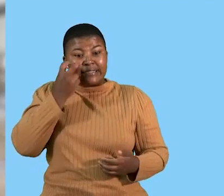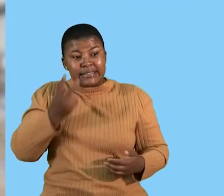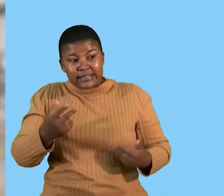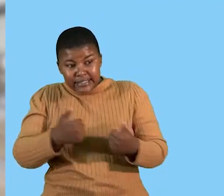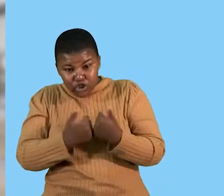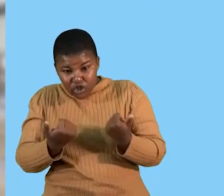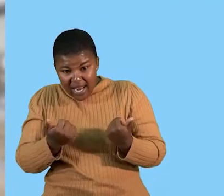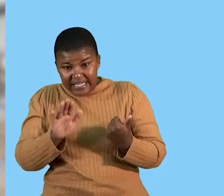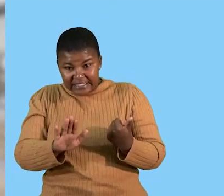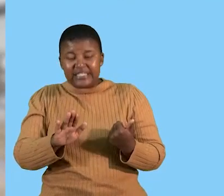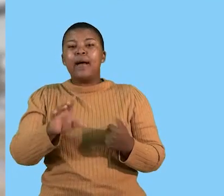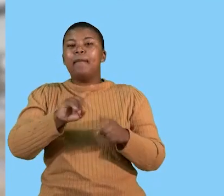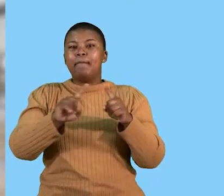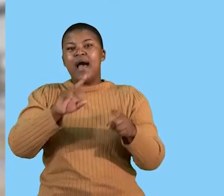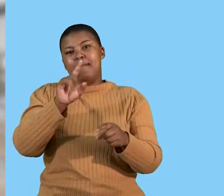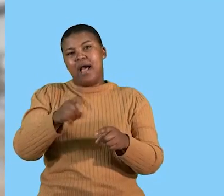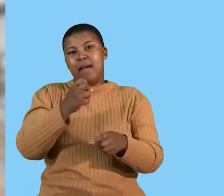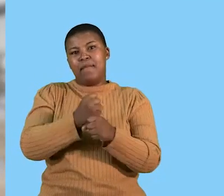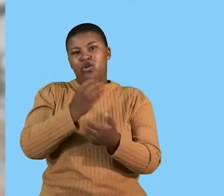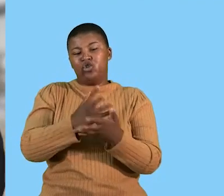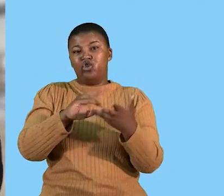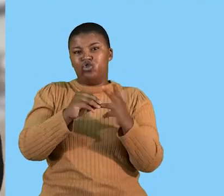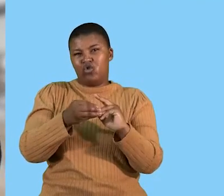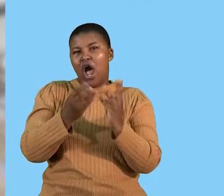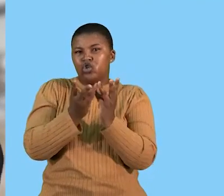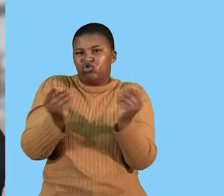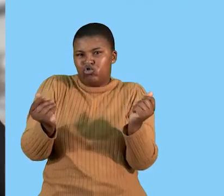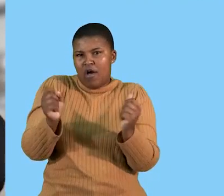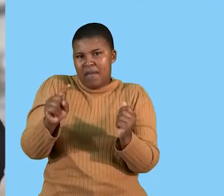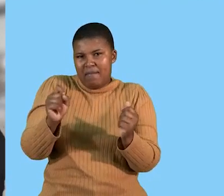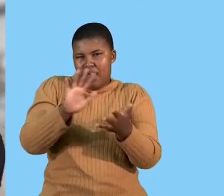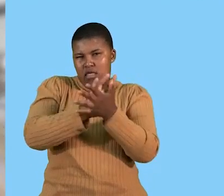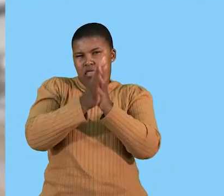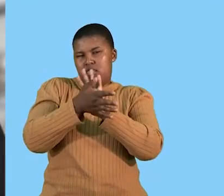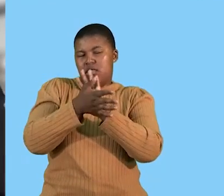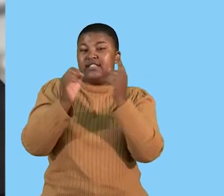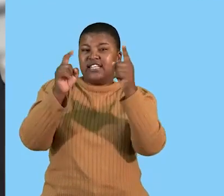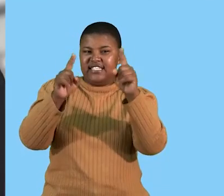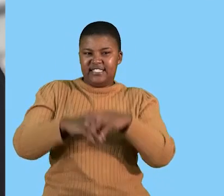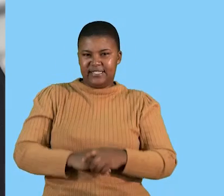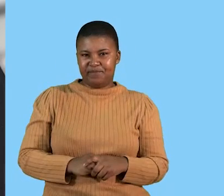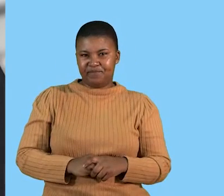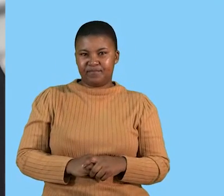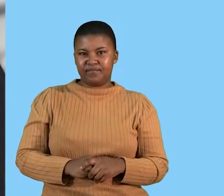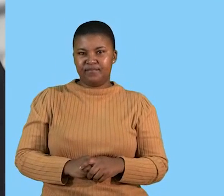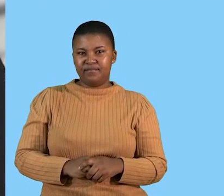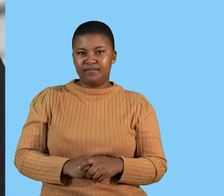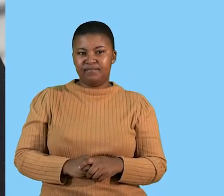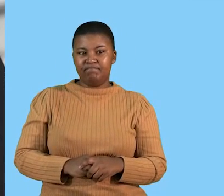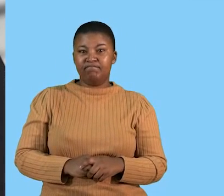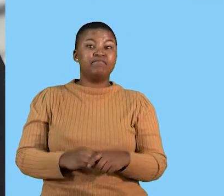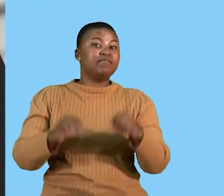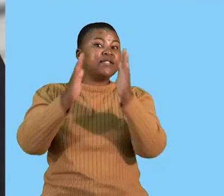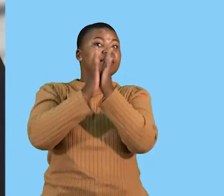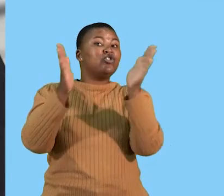these challenges and be proactive to try and prohibit it from damaging our success. So that